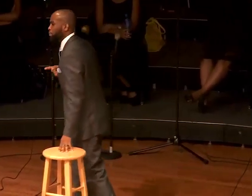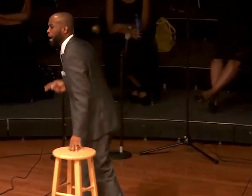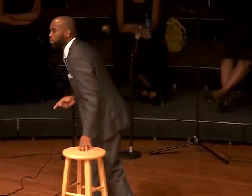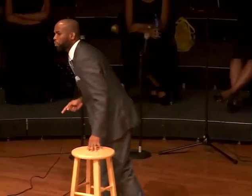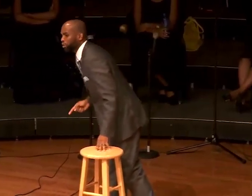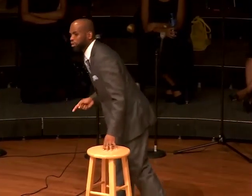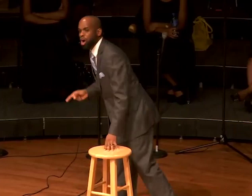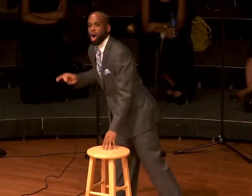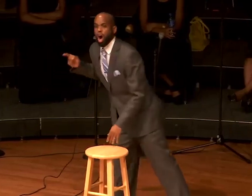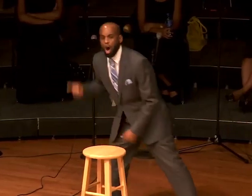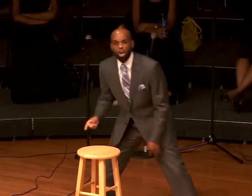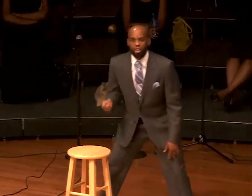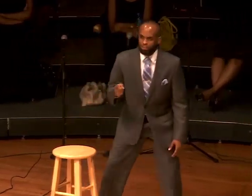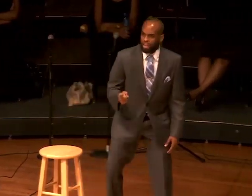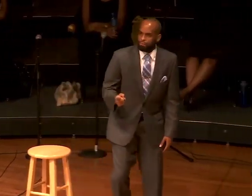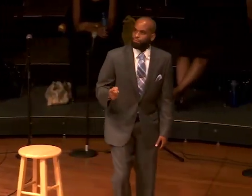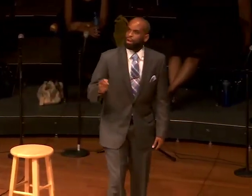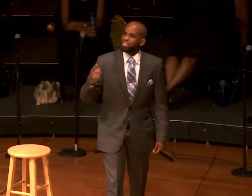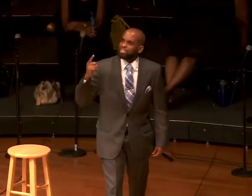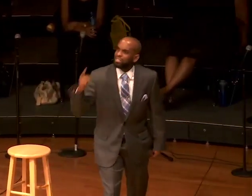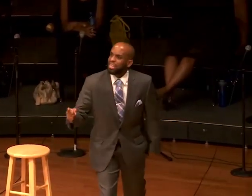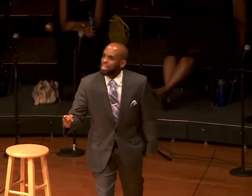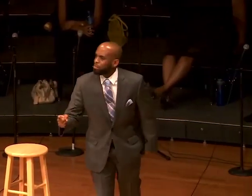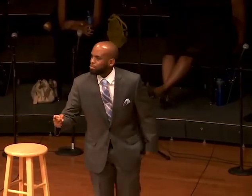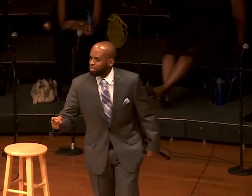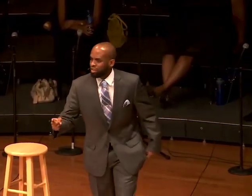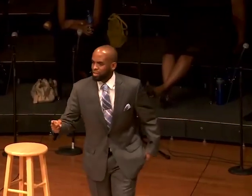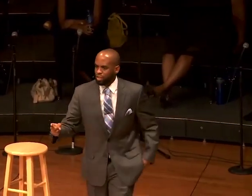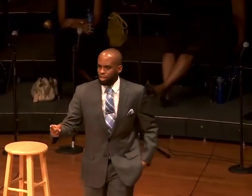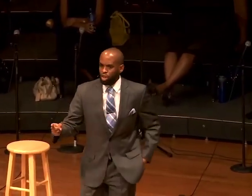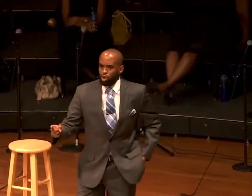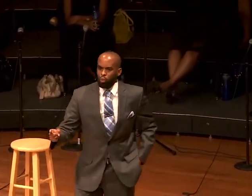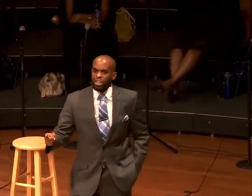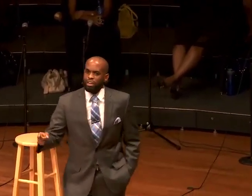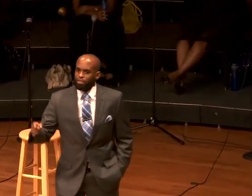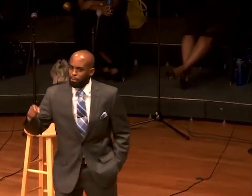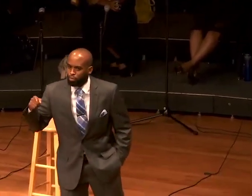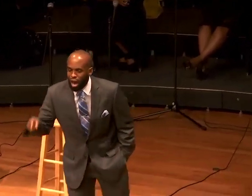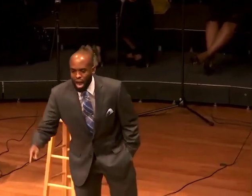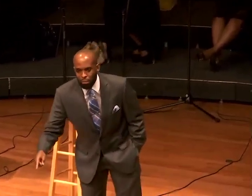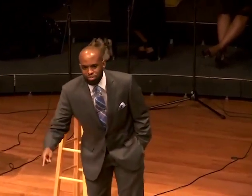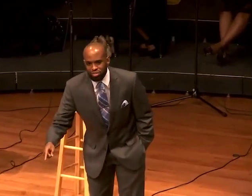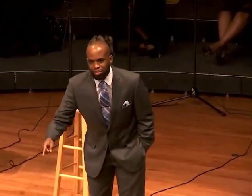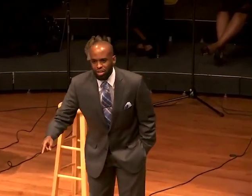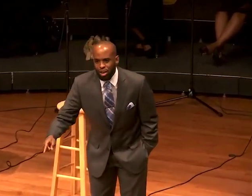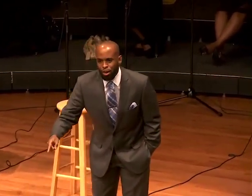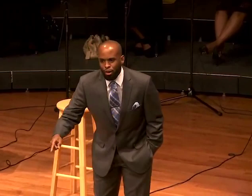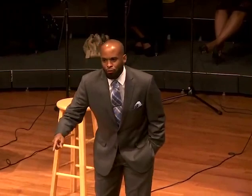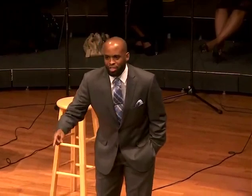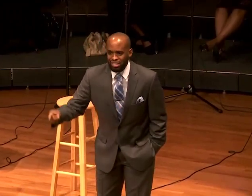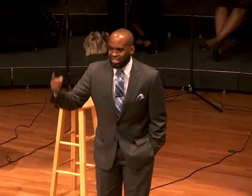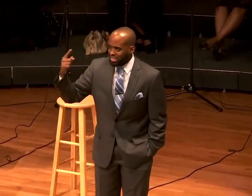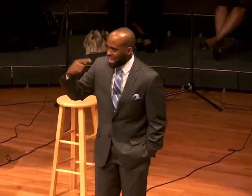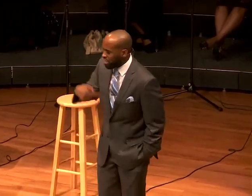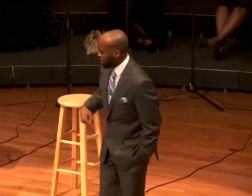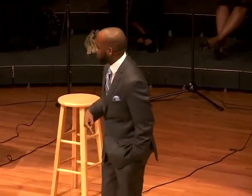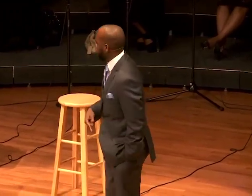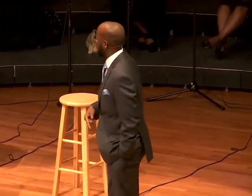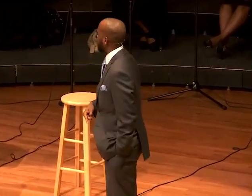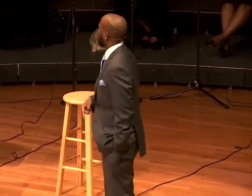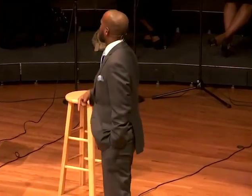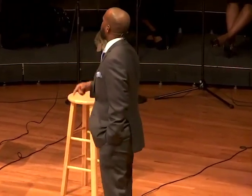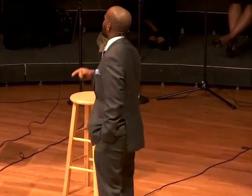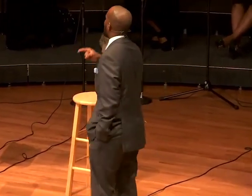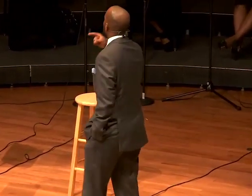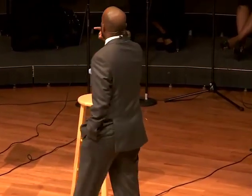Notice that in the parable, all of them fall asleep. We give them props for the state they